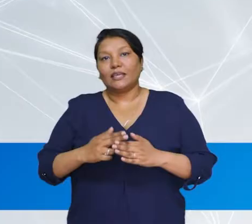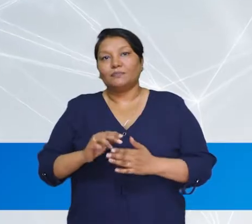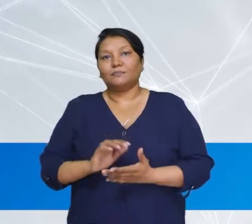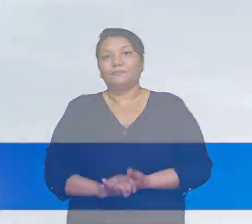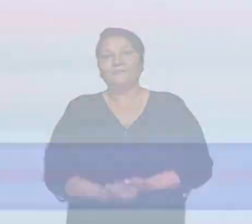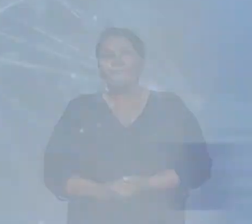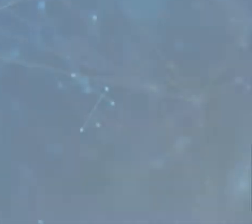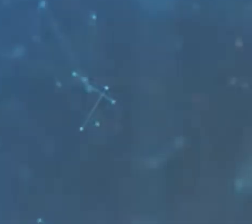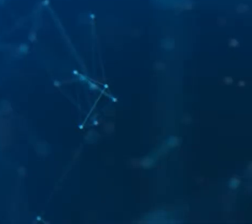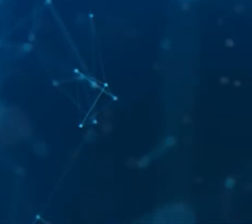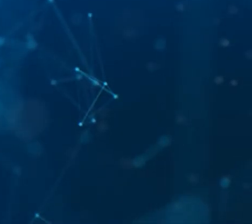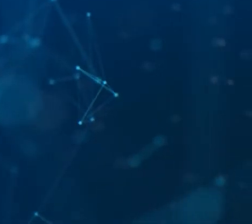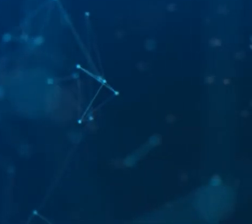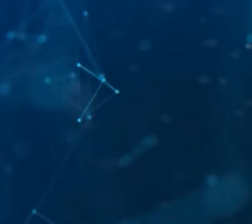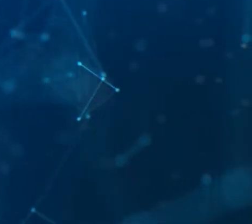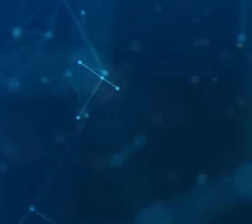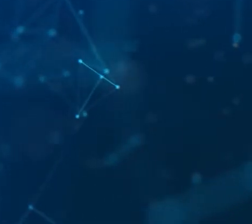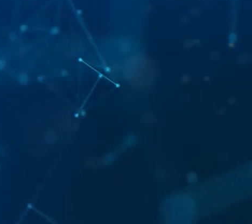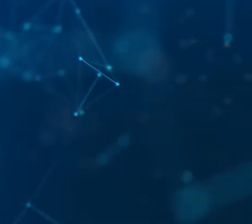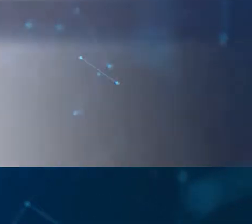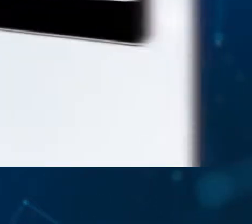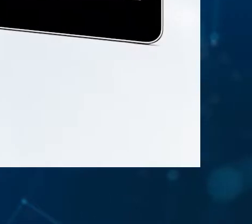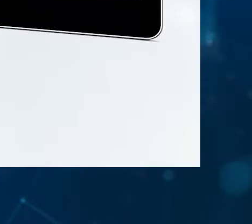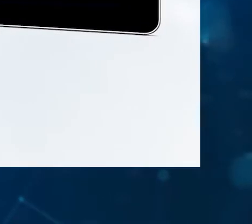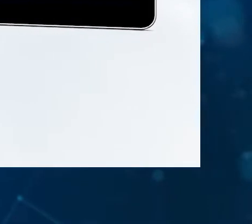or sincerely.